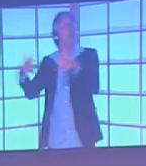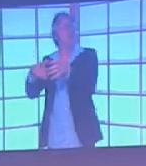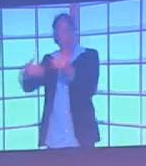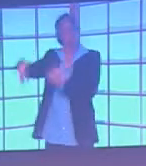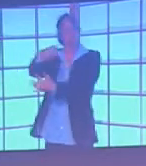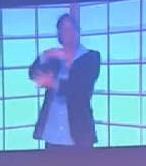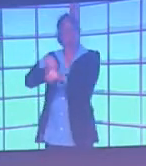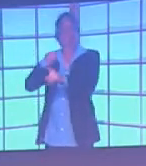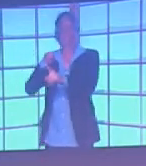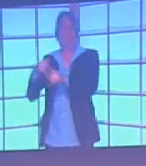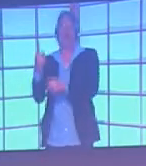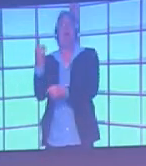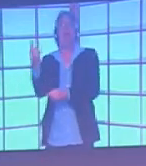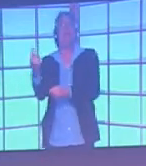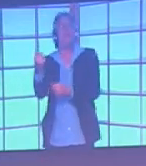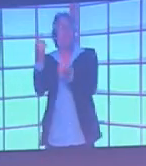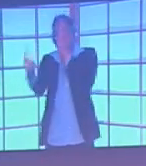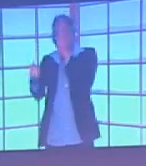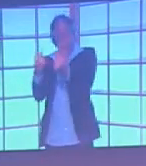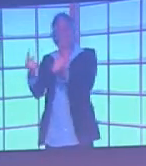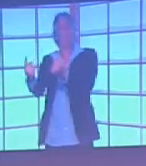drove us. They helped us